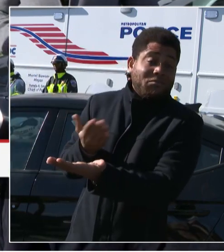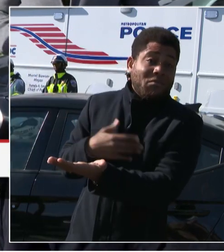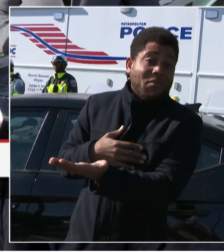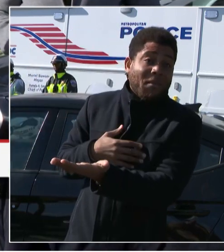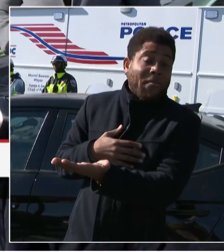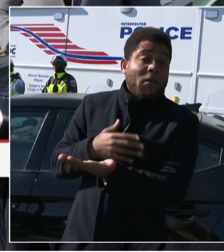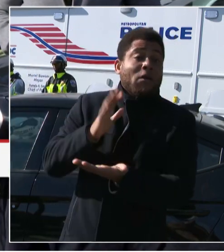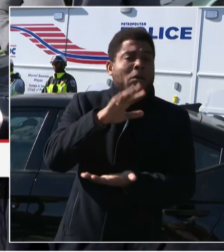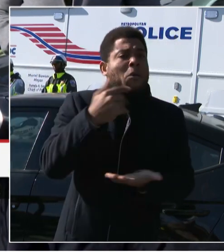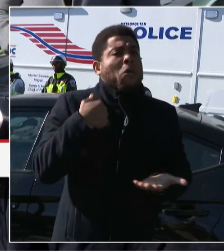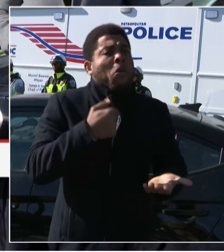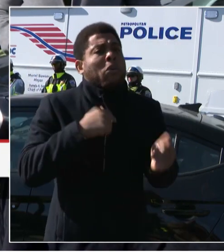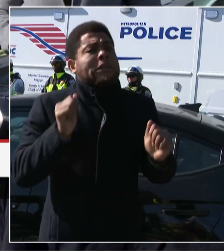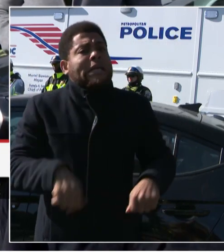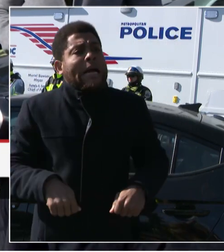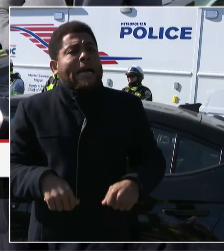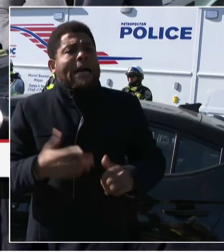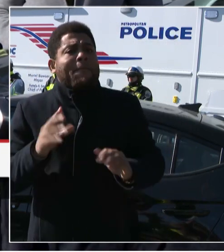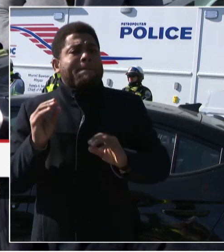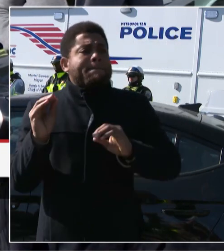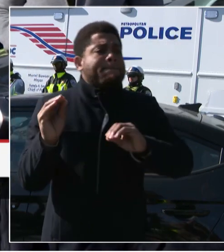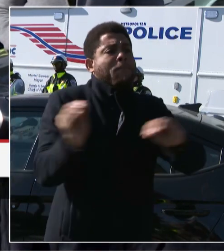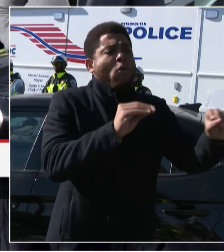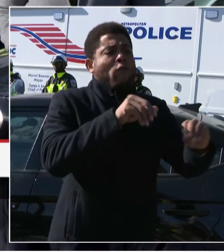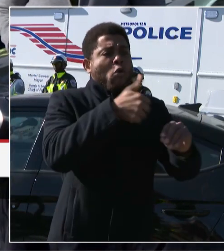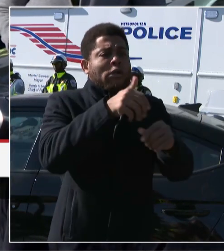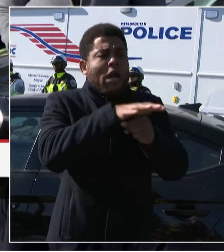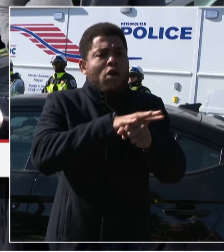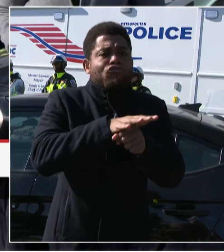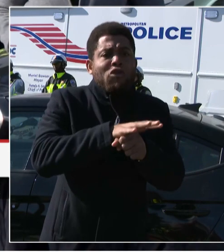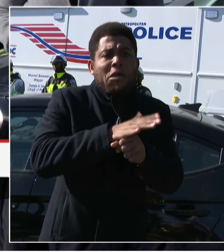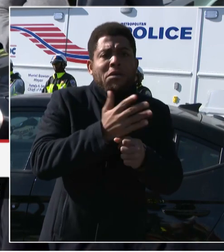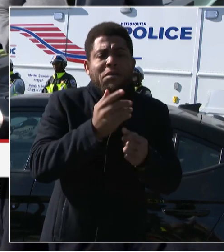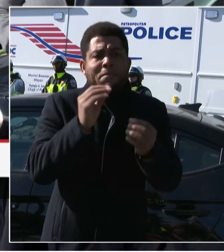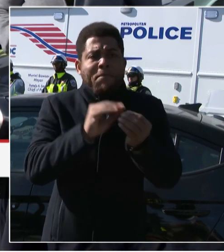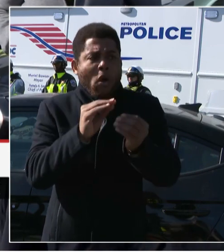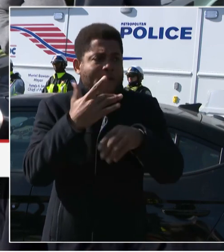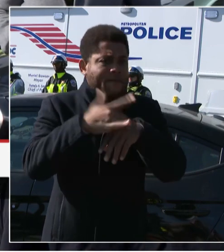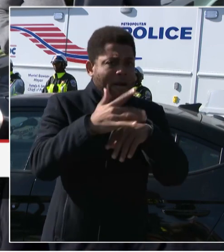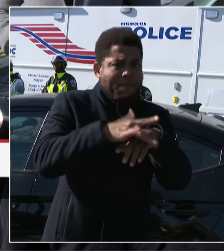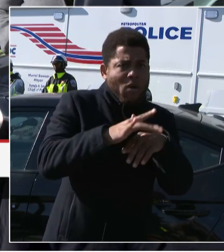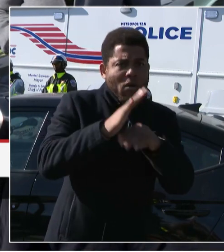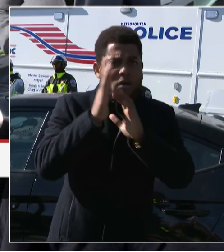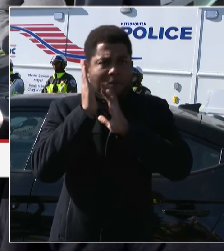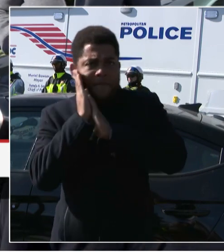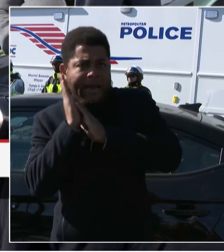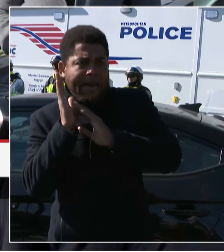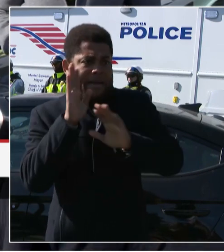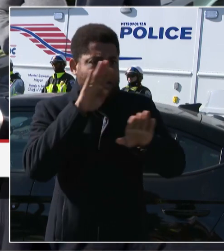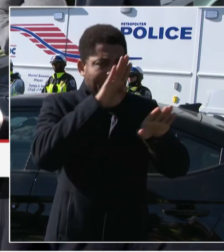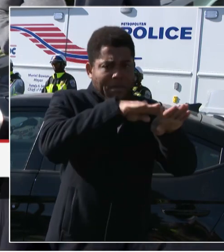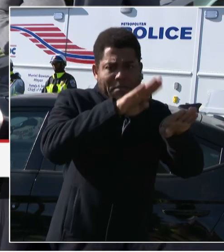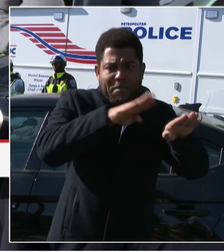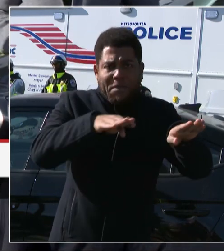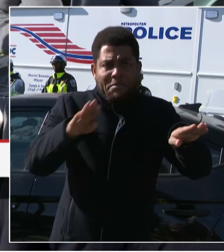other placements if necessary, which will free up bed space. Title 16 youth that we know the marshals